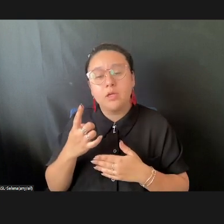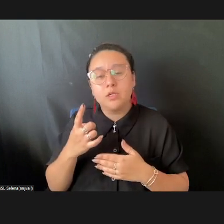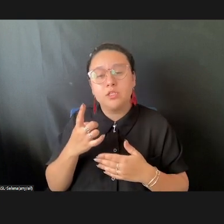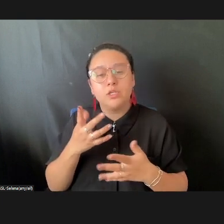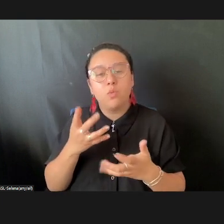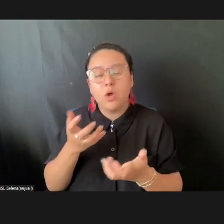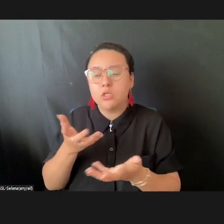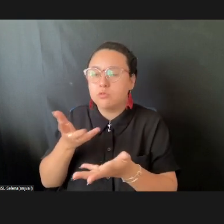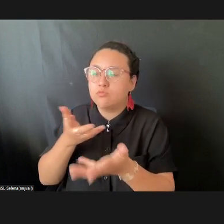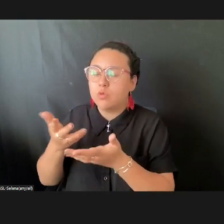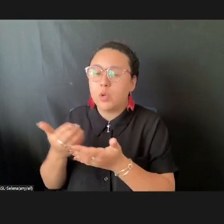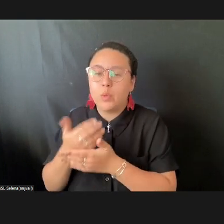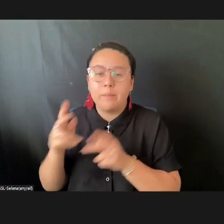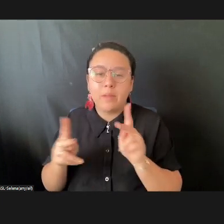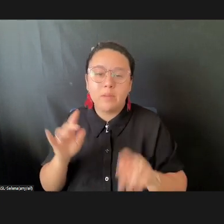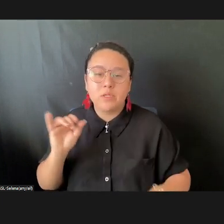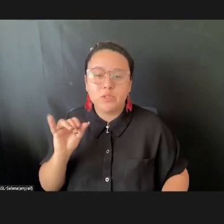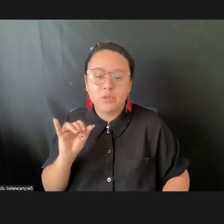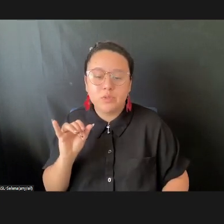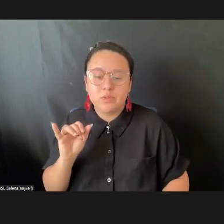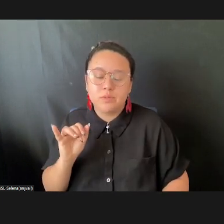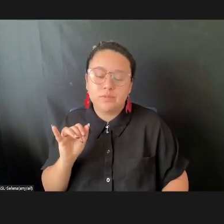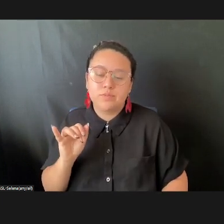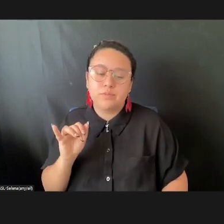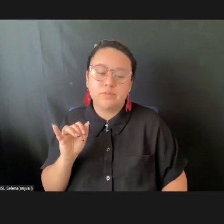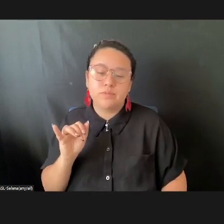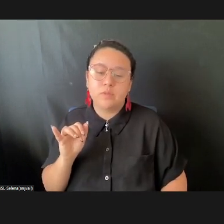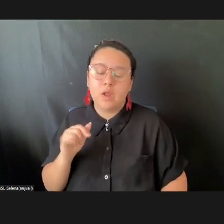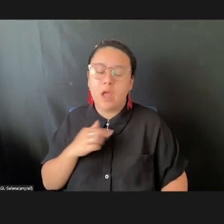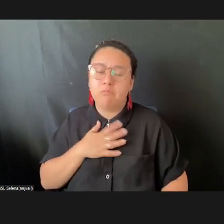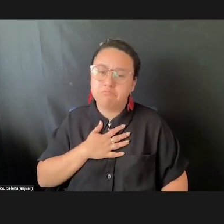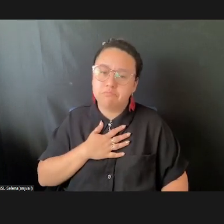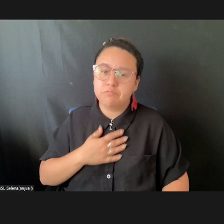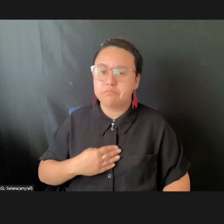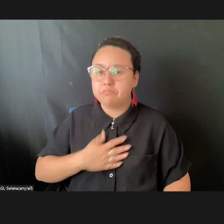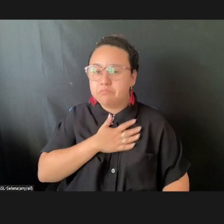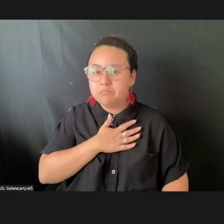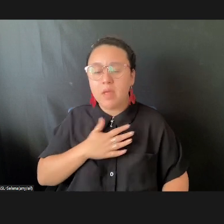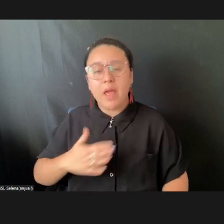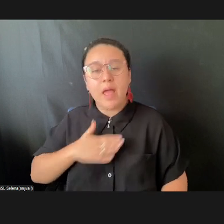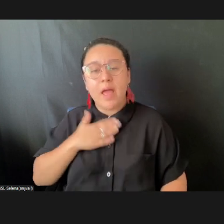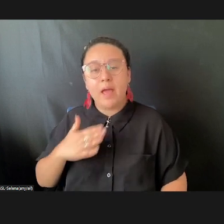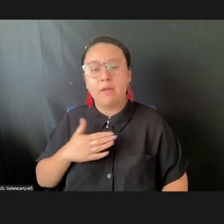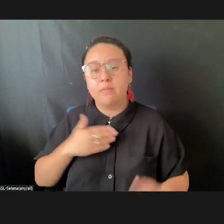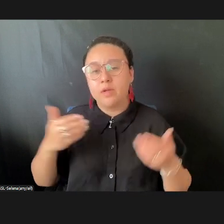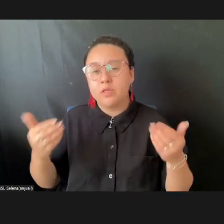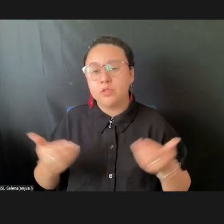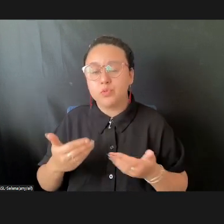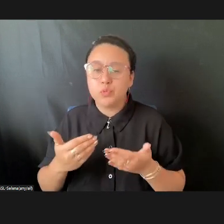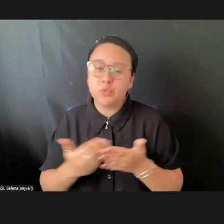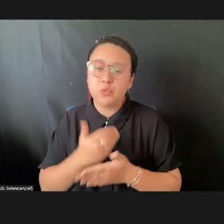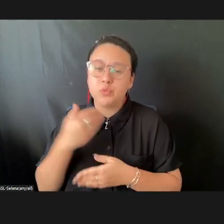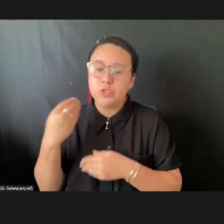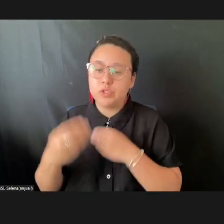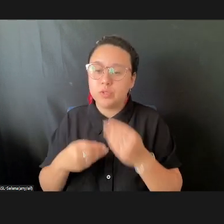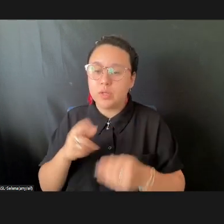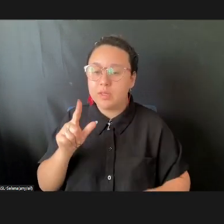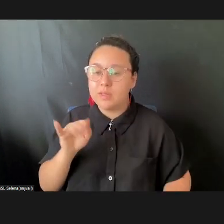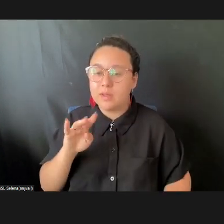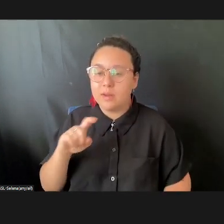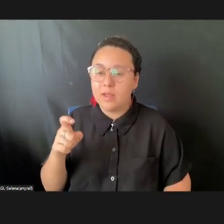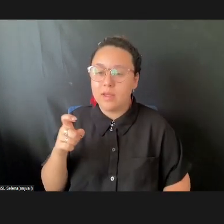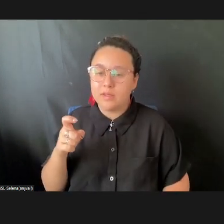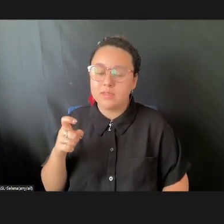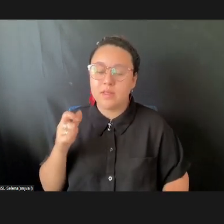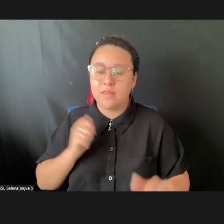faces. It may be happy to be introduced to a whole new generation of Latinx theater